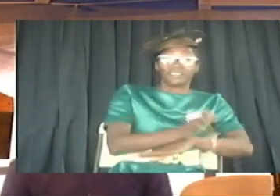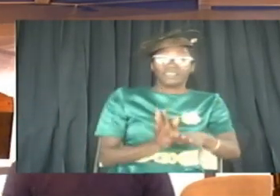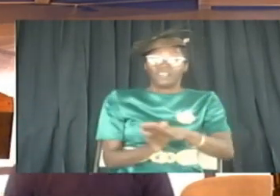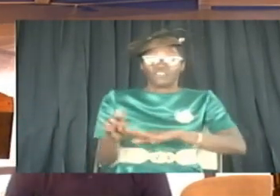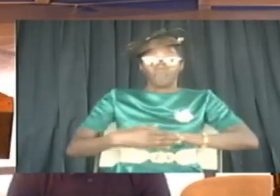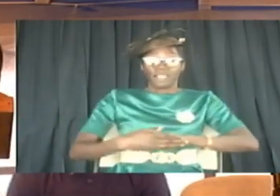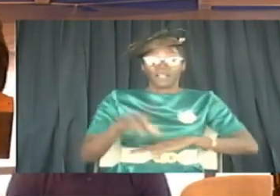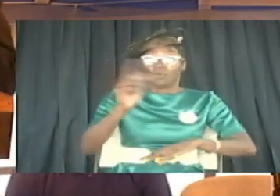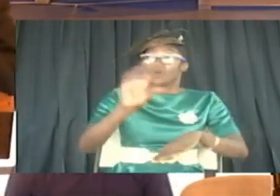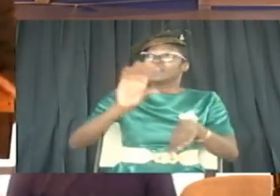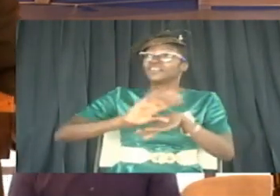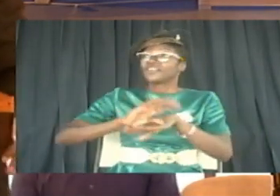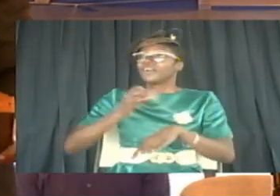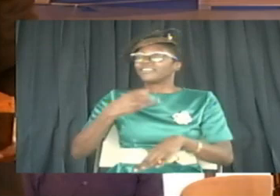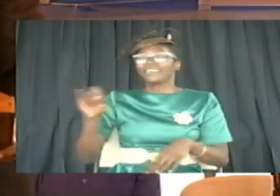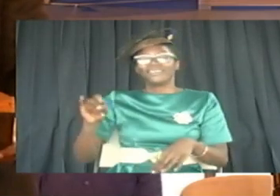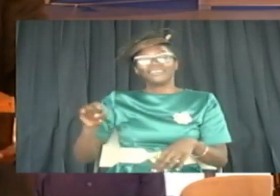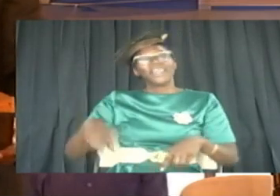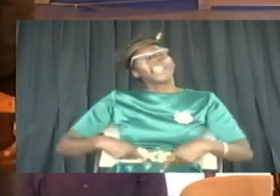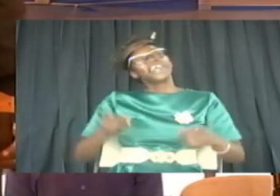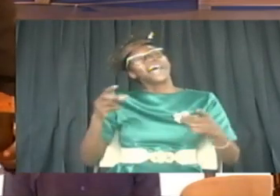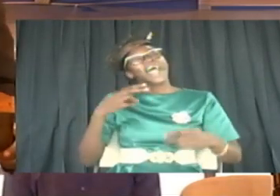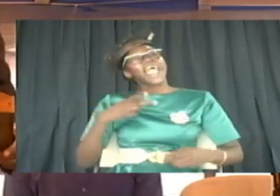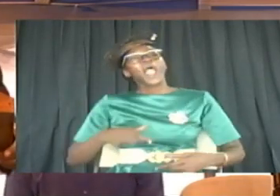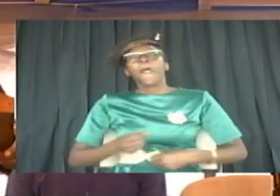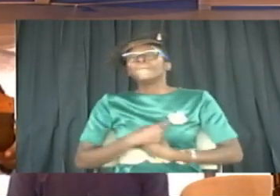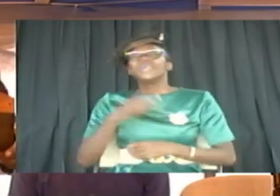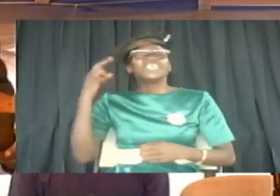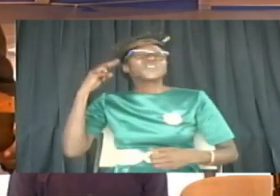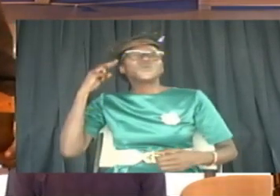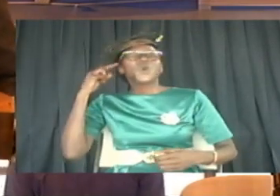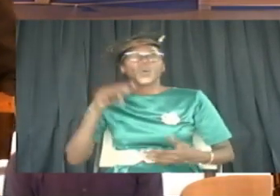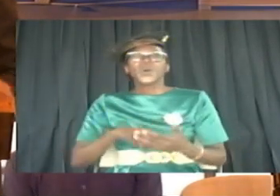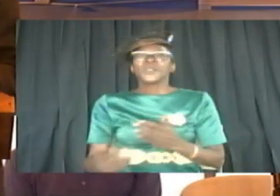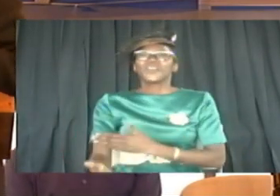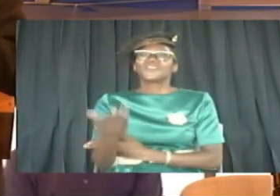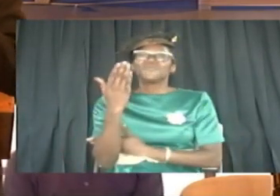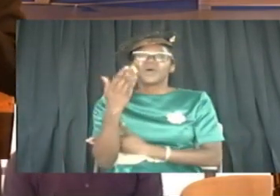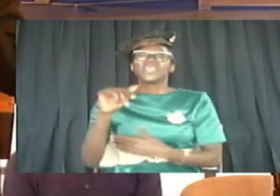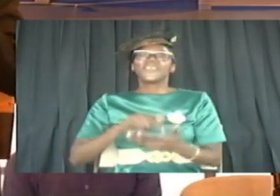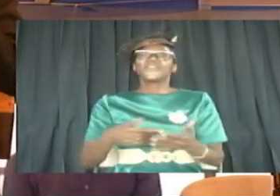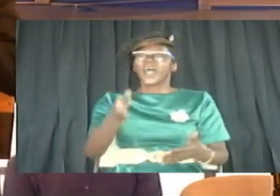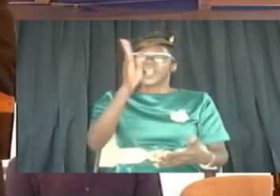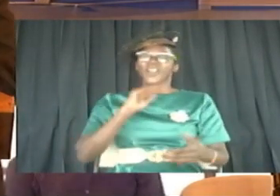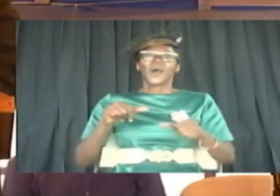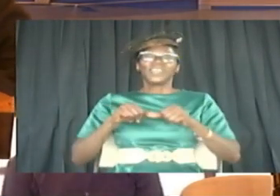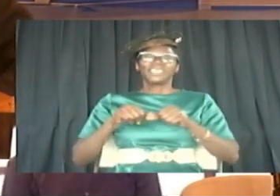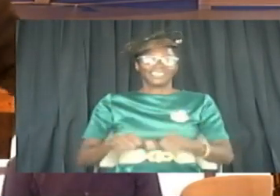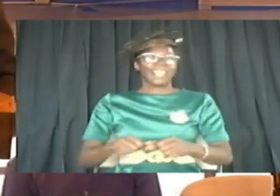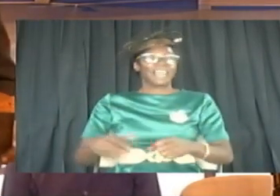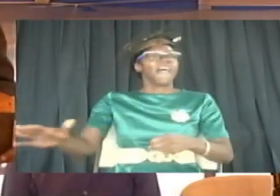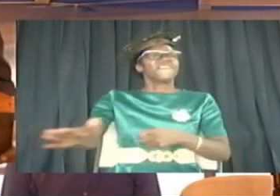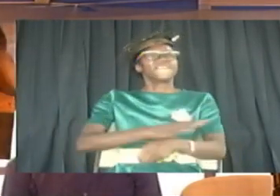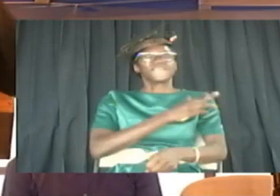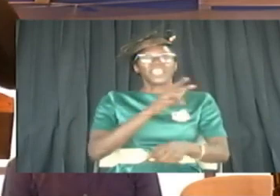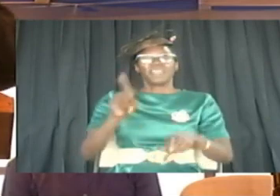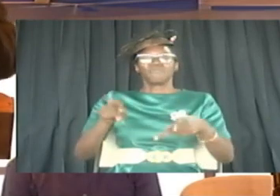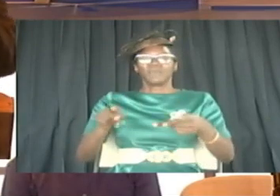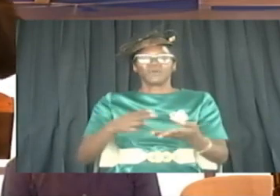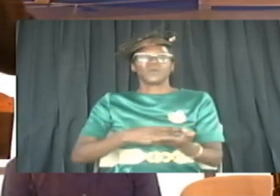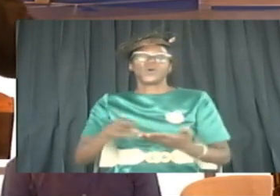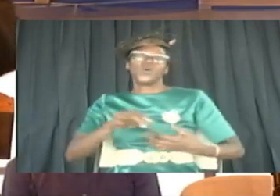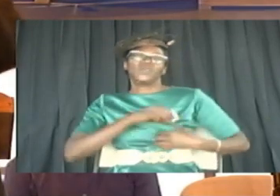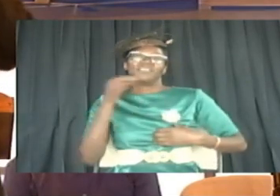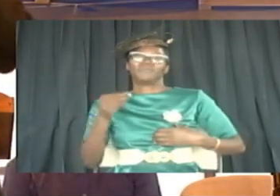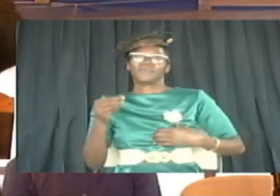is. Can I let you know, can I declare this morning that God is still filling people with the Holy Ghost